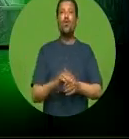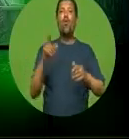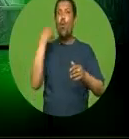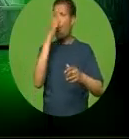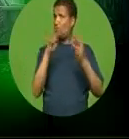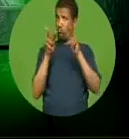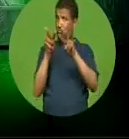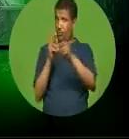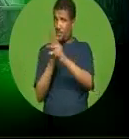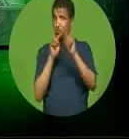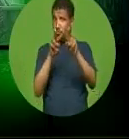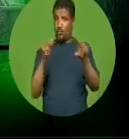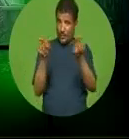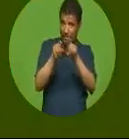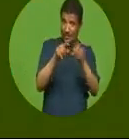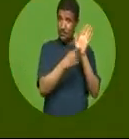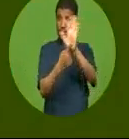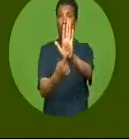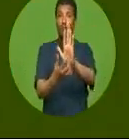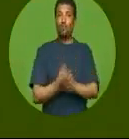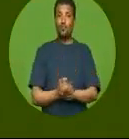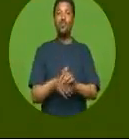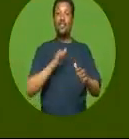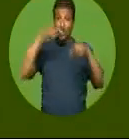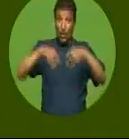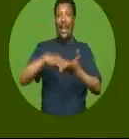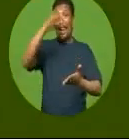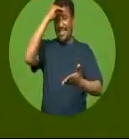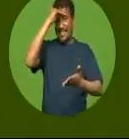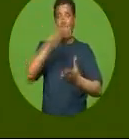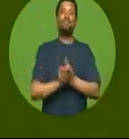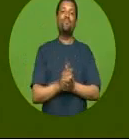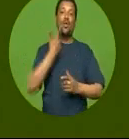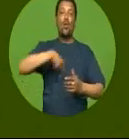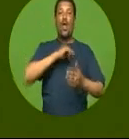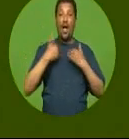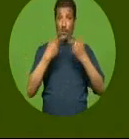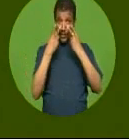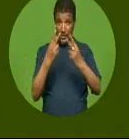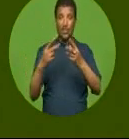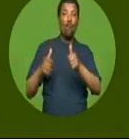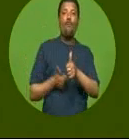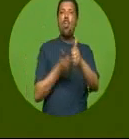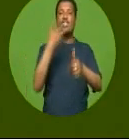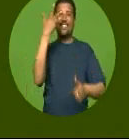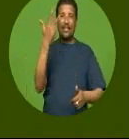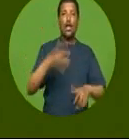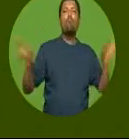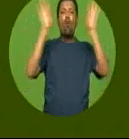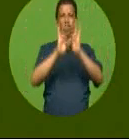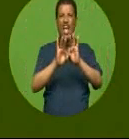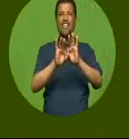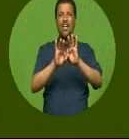Watch carefully as I do that for you. In our today's lesson, we have seen the following three